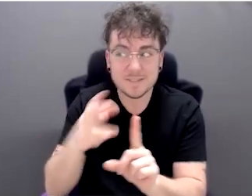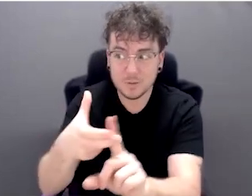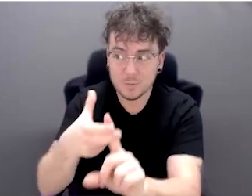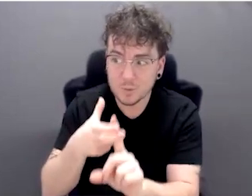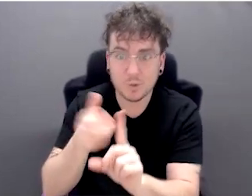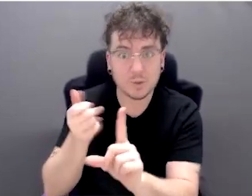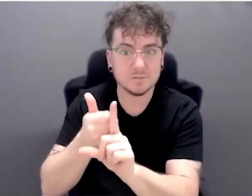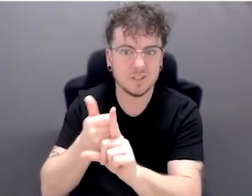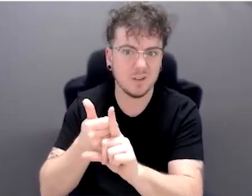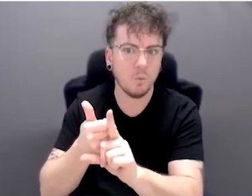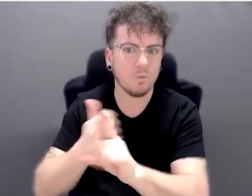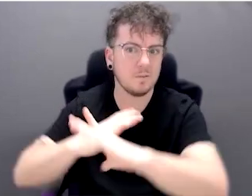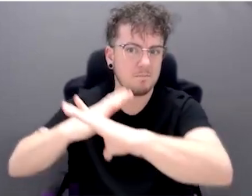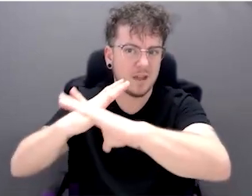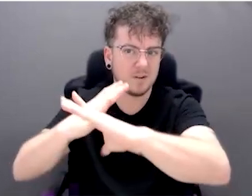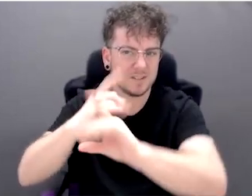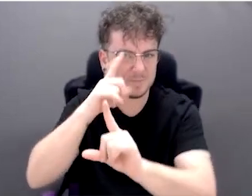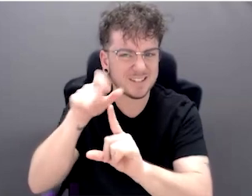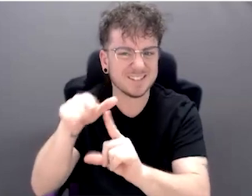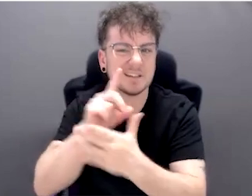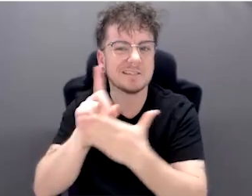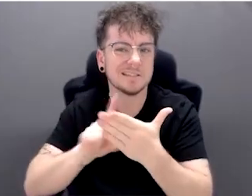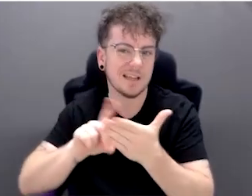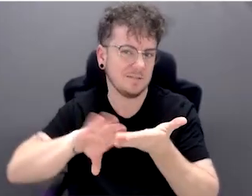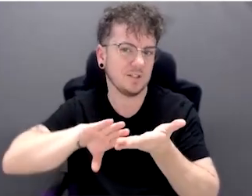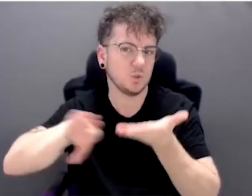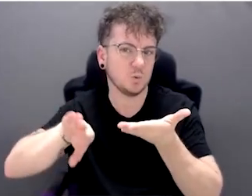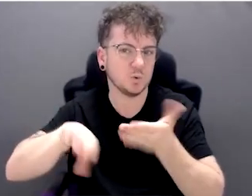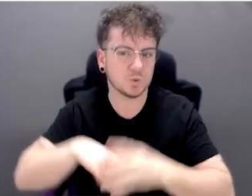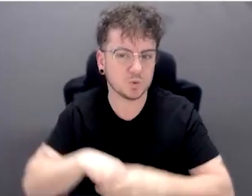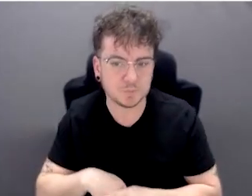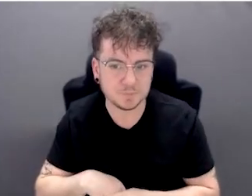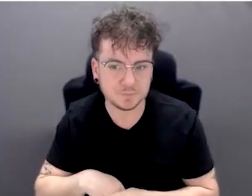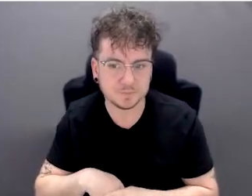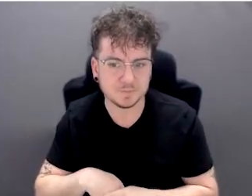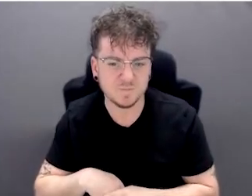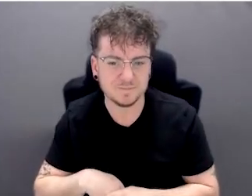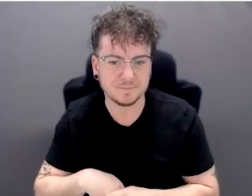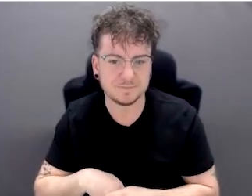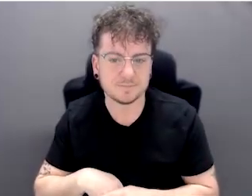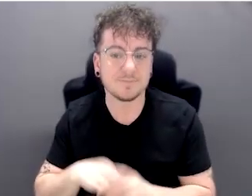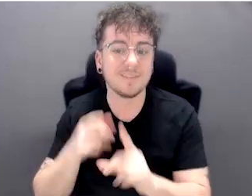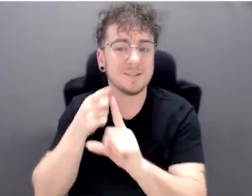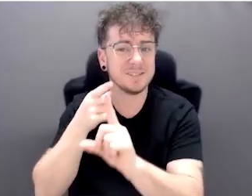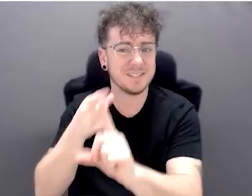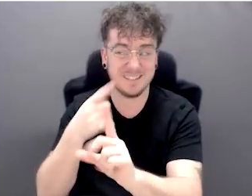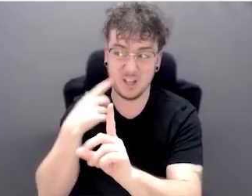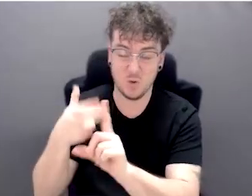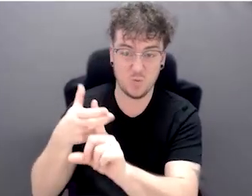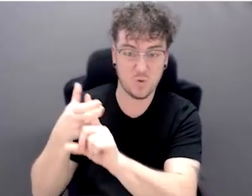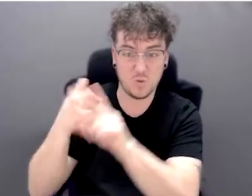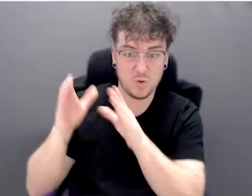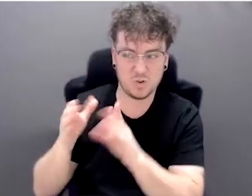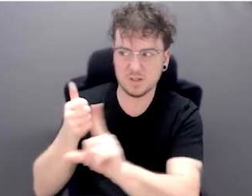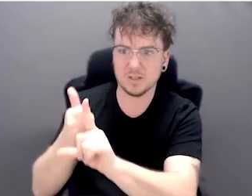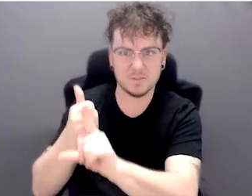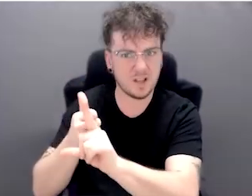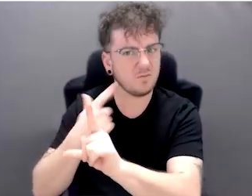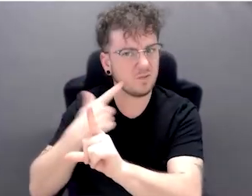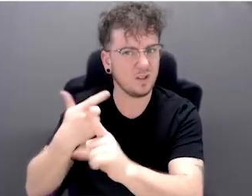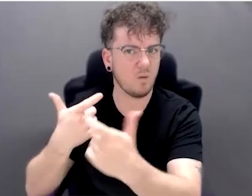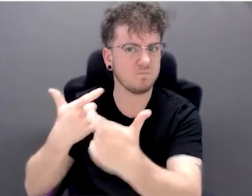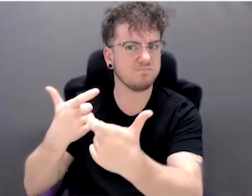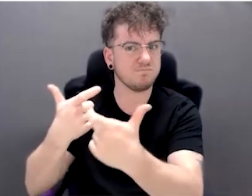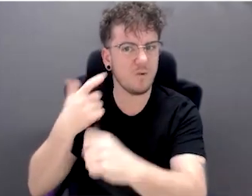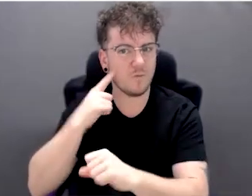as barriers because they are designed to be exclusionary. In particular, recruiters are gatekeepers to employment, connecting the employer